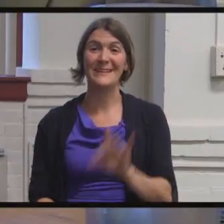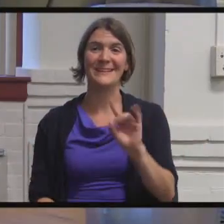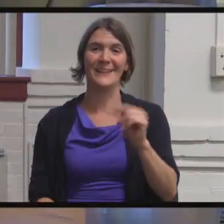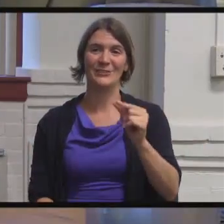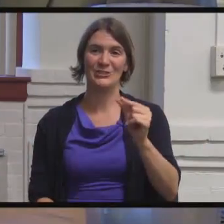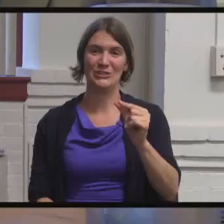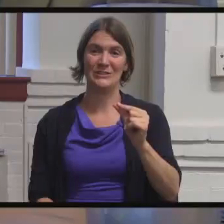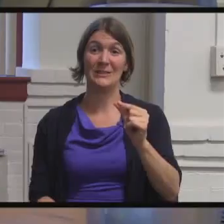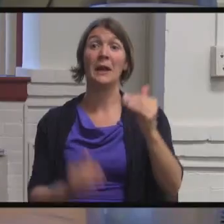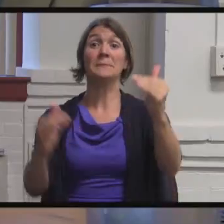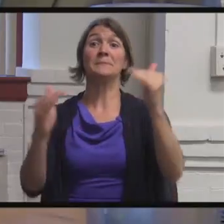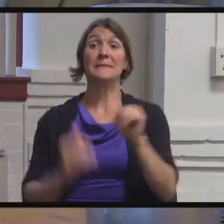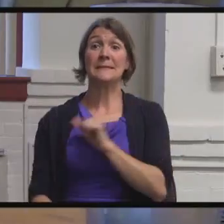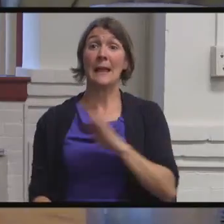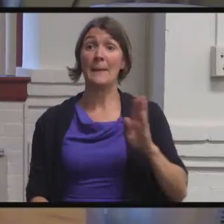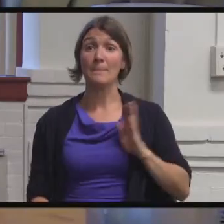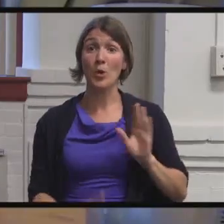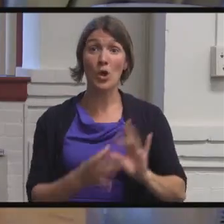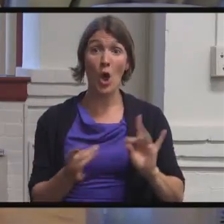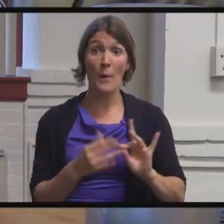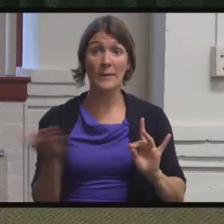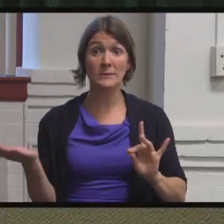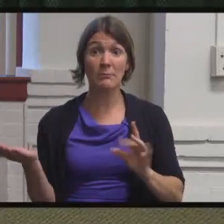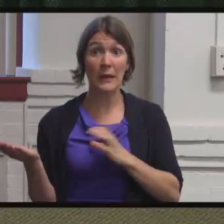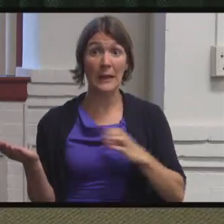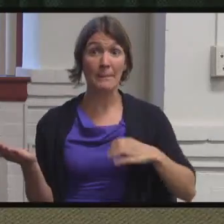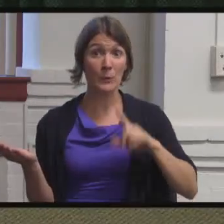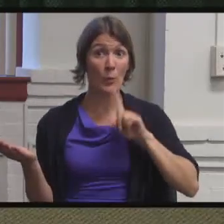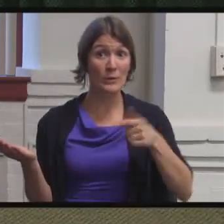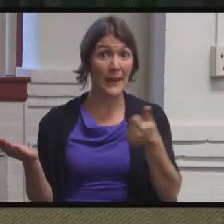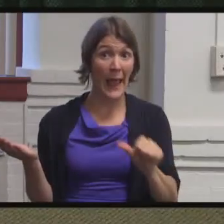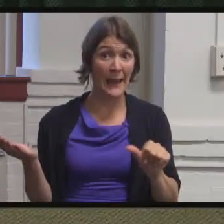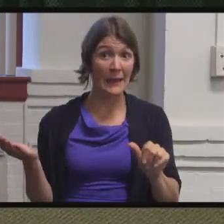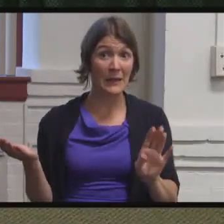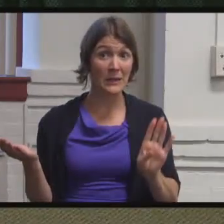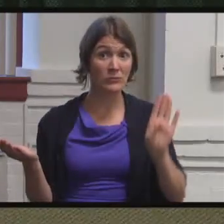Next matter on the agenda is select board comments and committee reports. Do we have any?